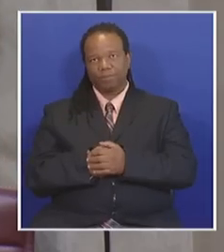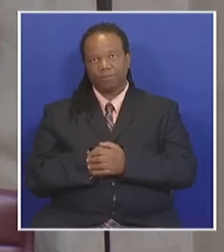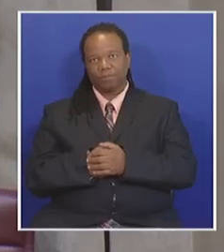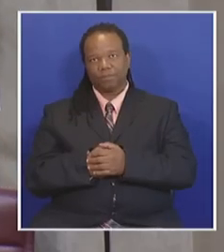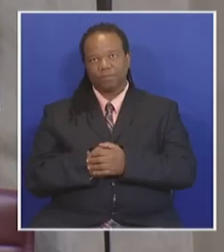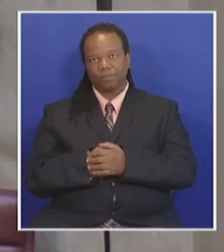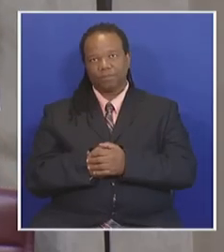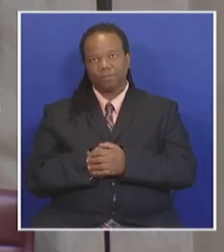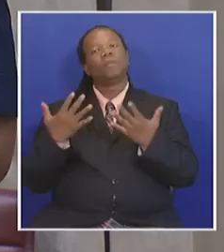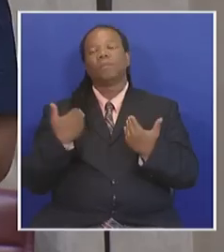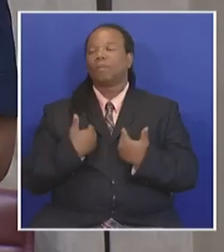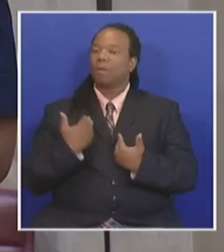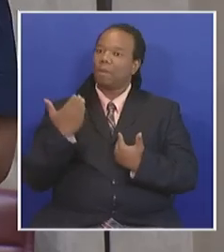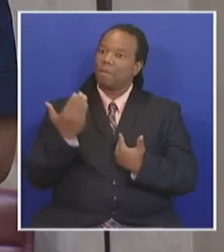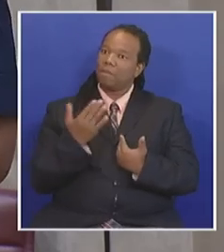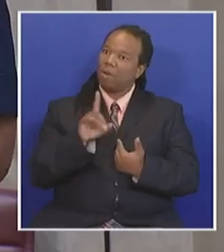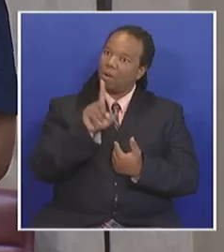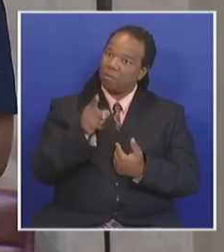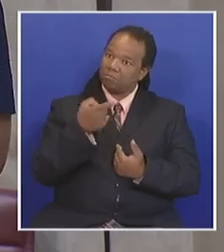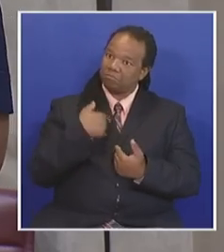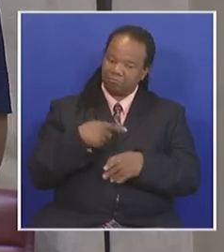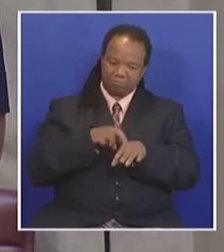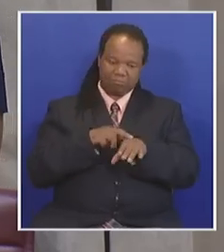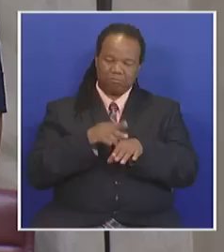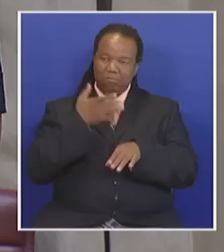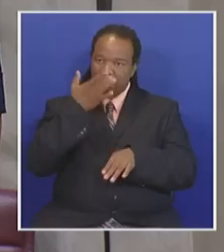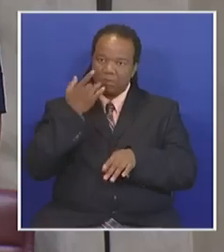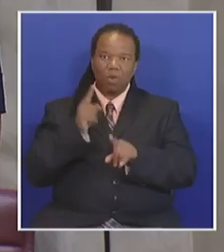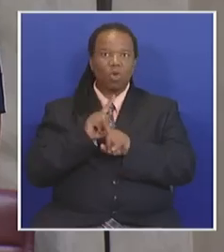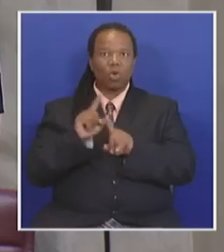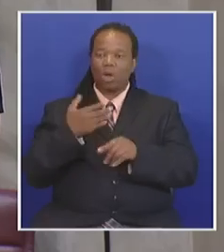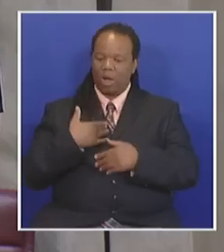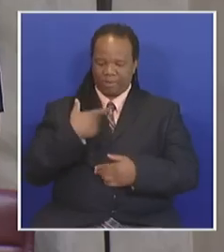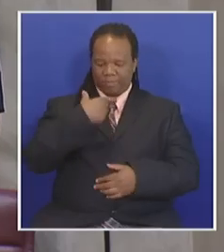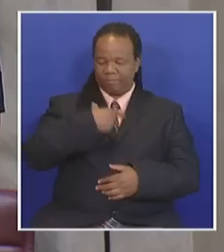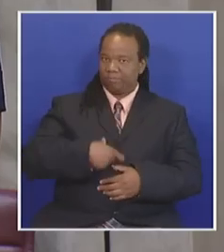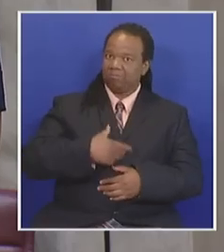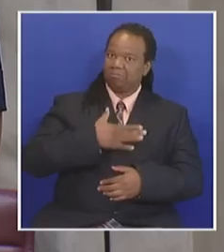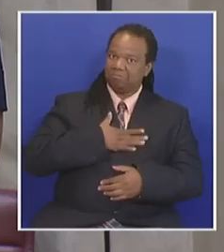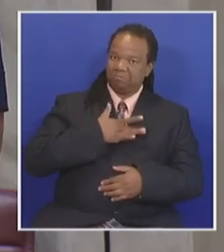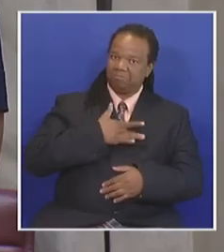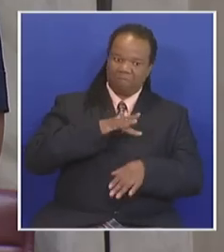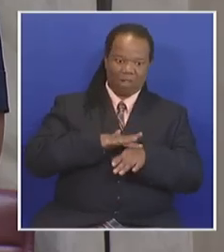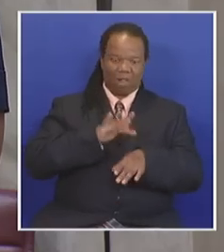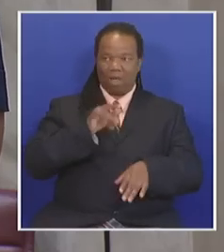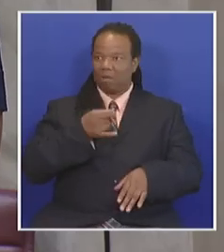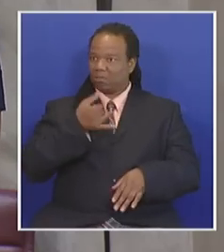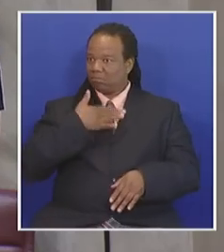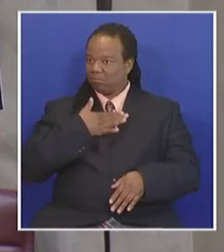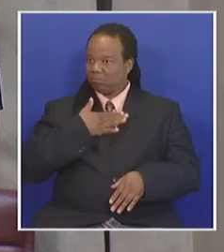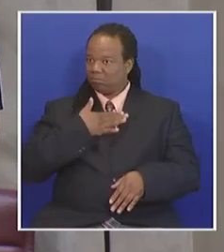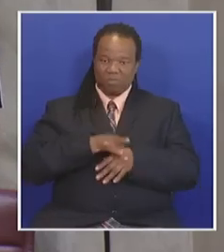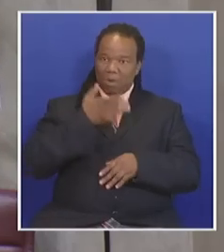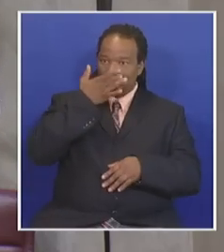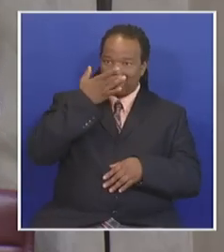asked about their race prejudices, they simply say it is a matter of personal likes and dislikes. Some people like one kind